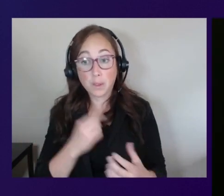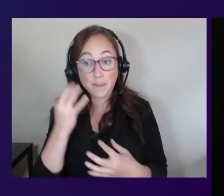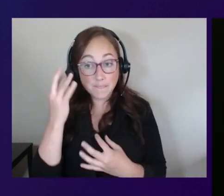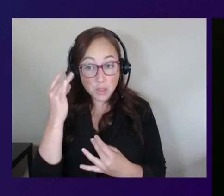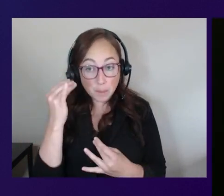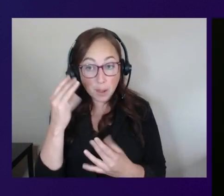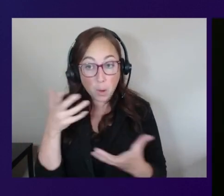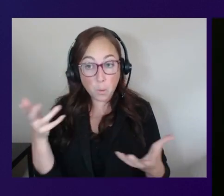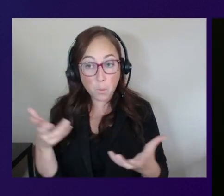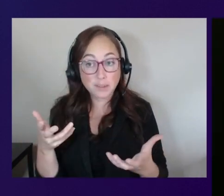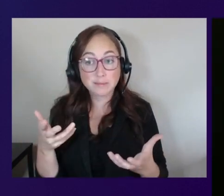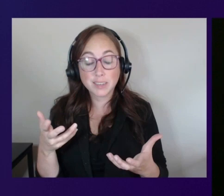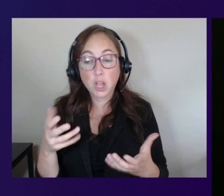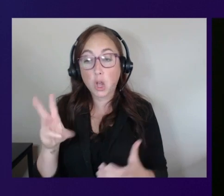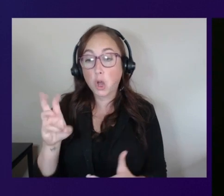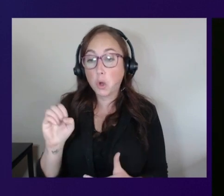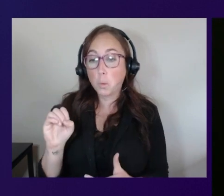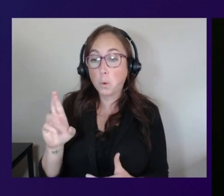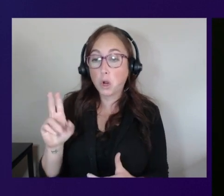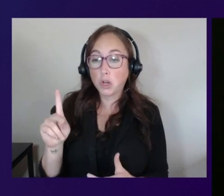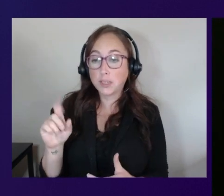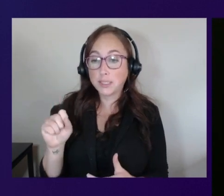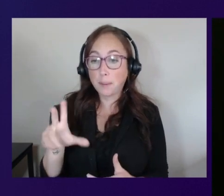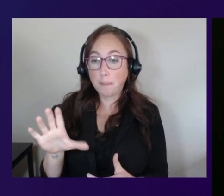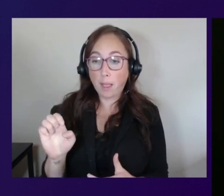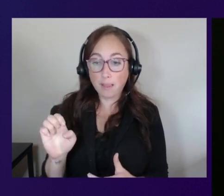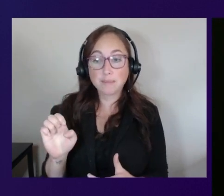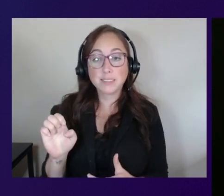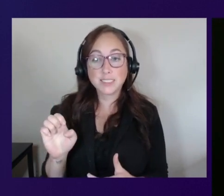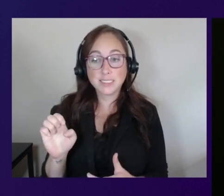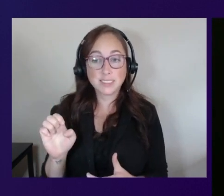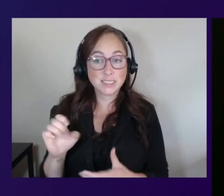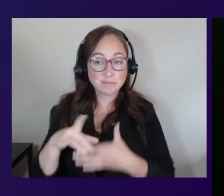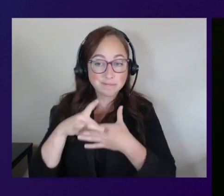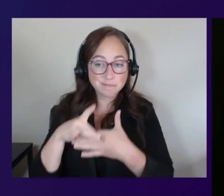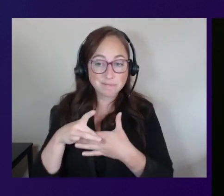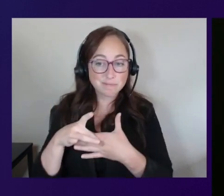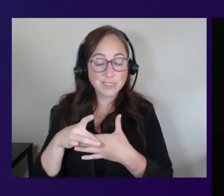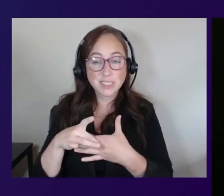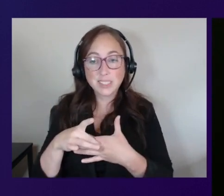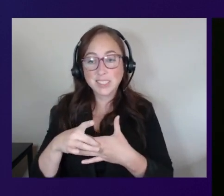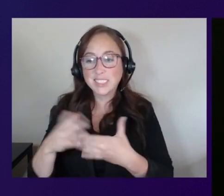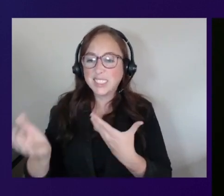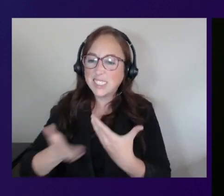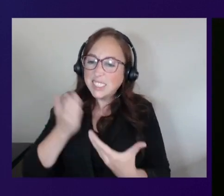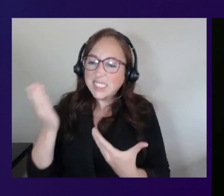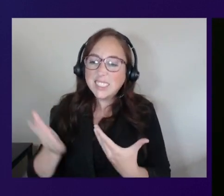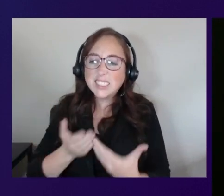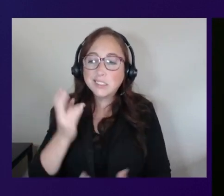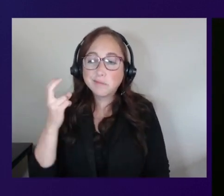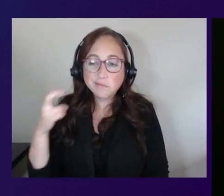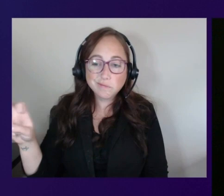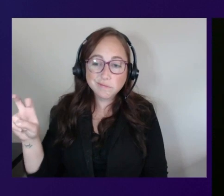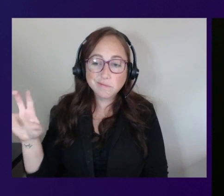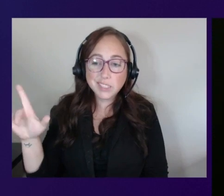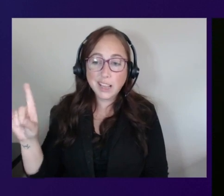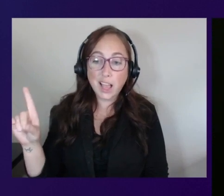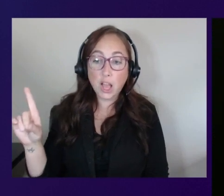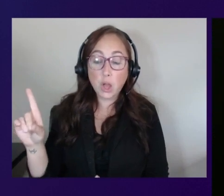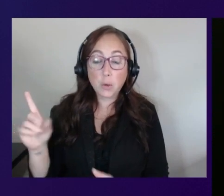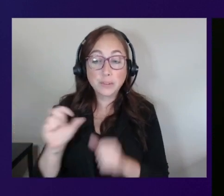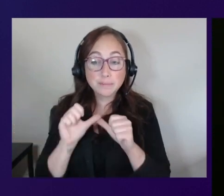that Workspaces Core is the least effort move to the cloud. You continue using your